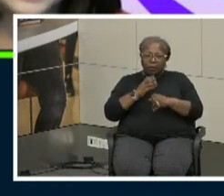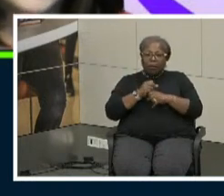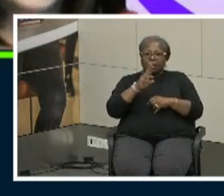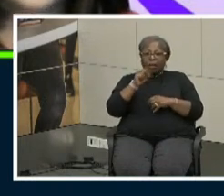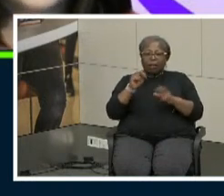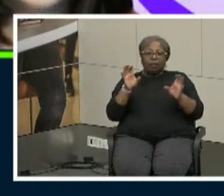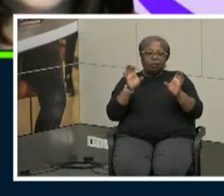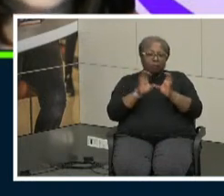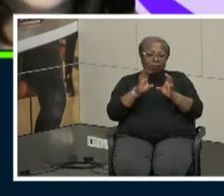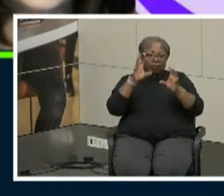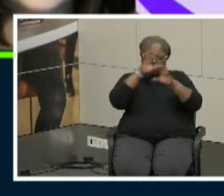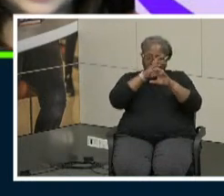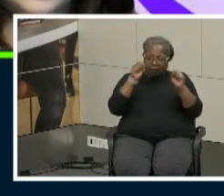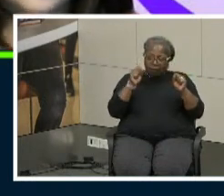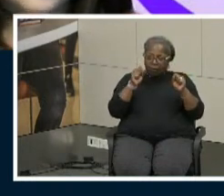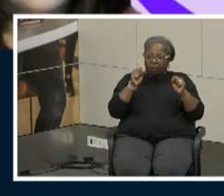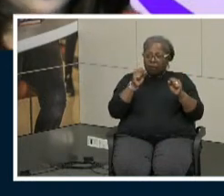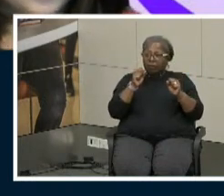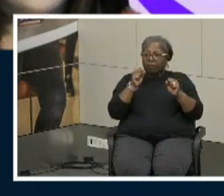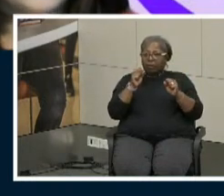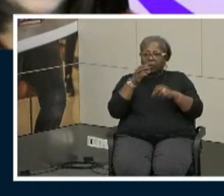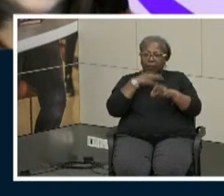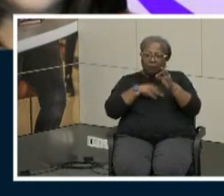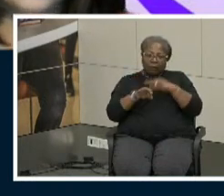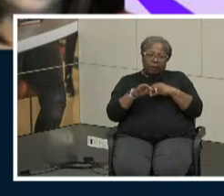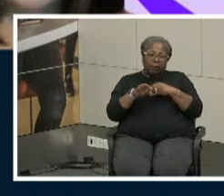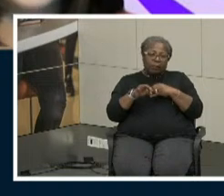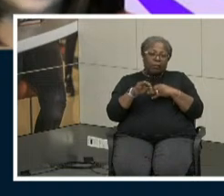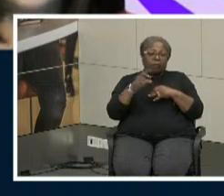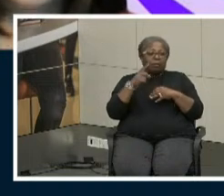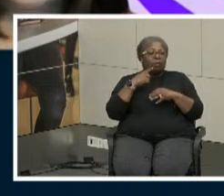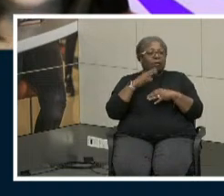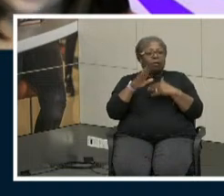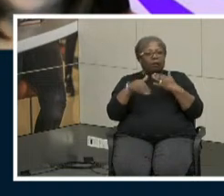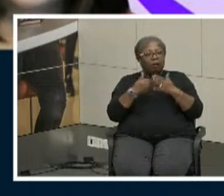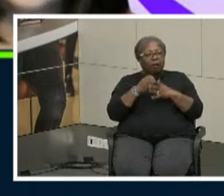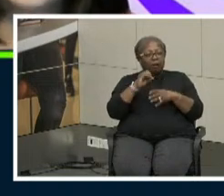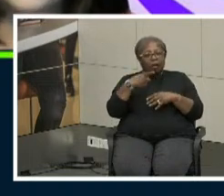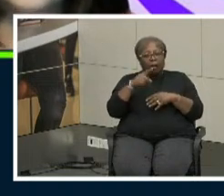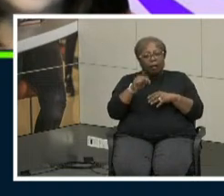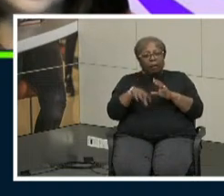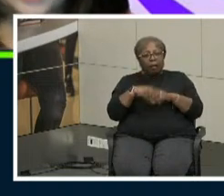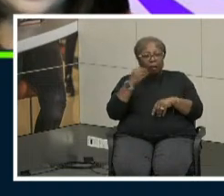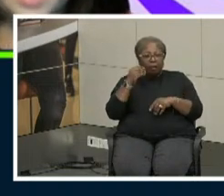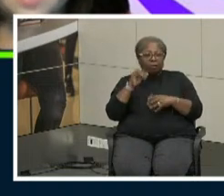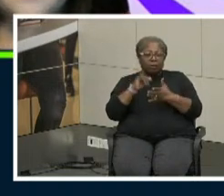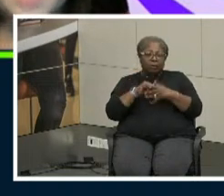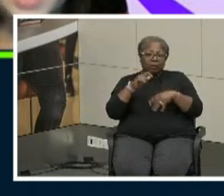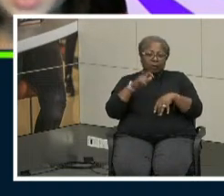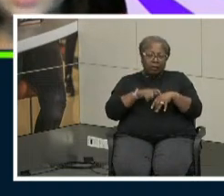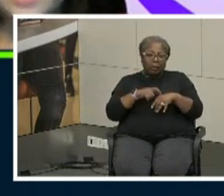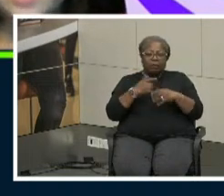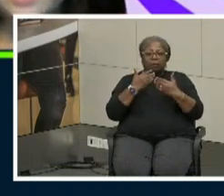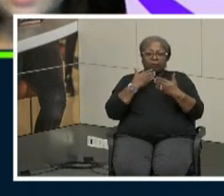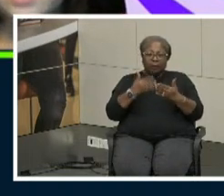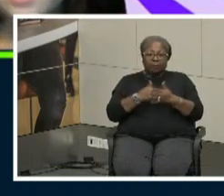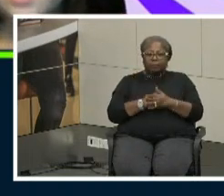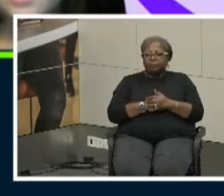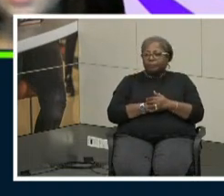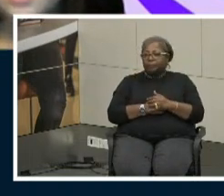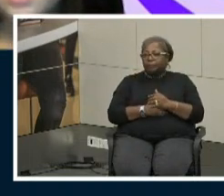uncertified superintendent instead for more information about opting out visit optout texas.net thank